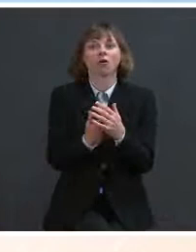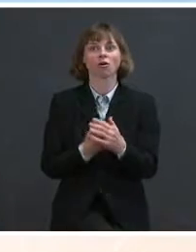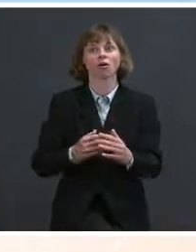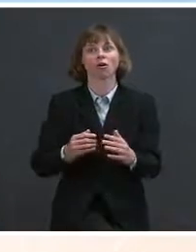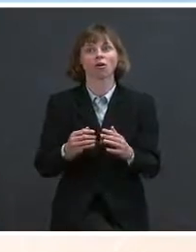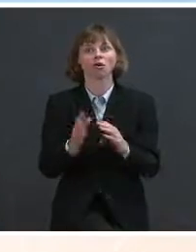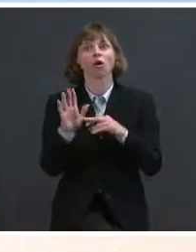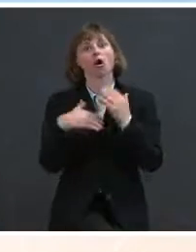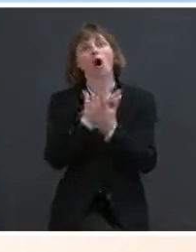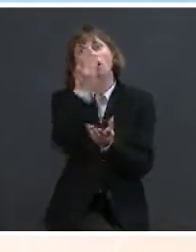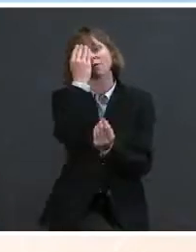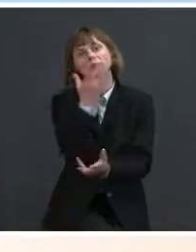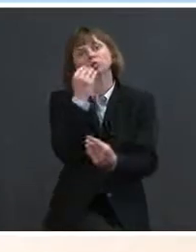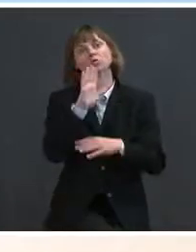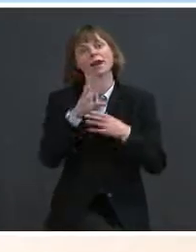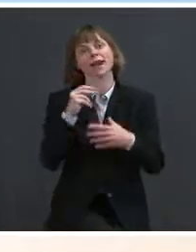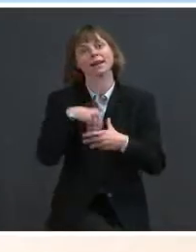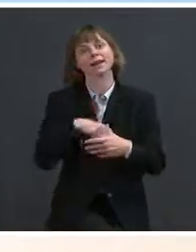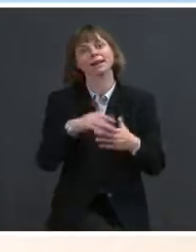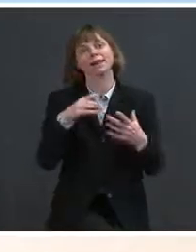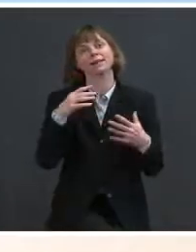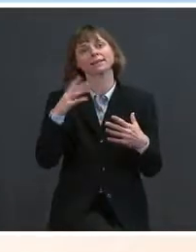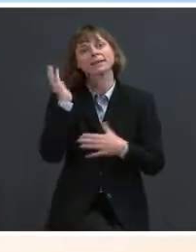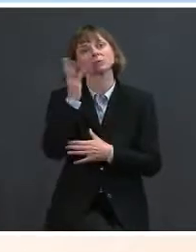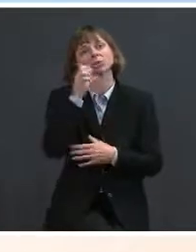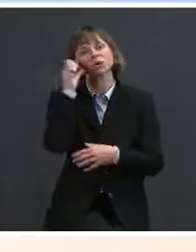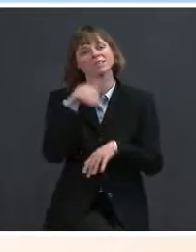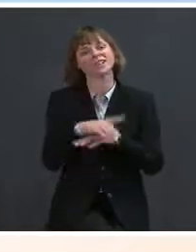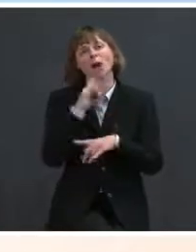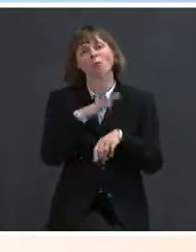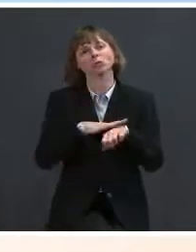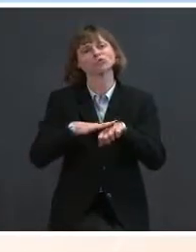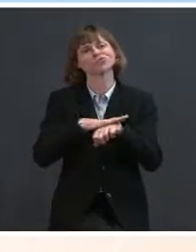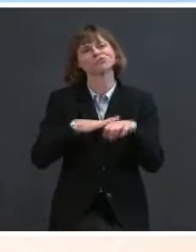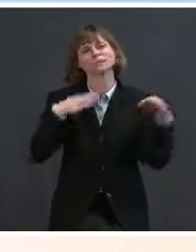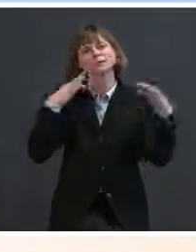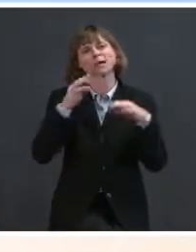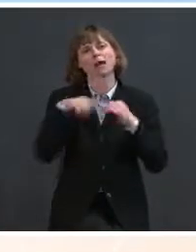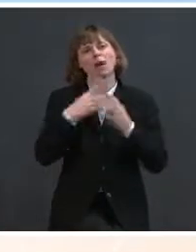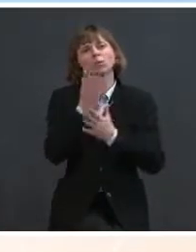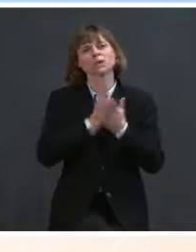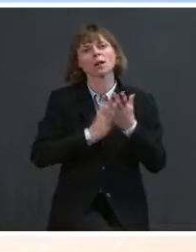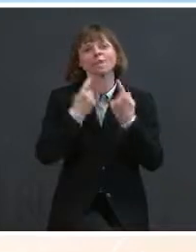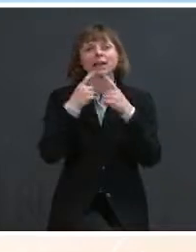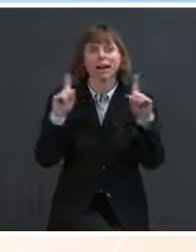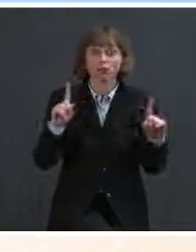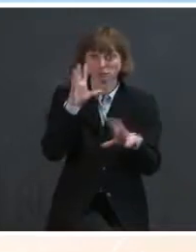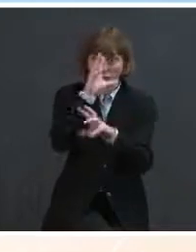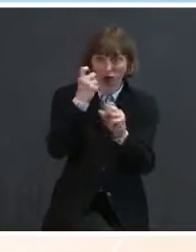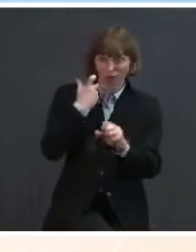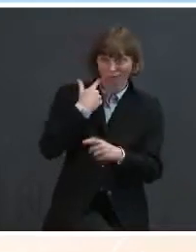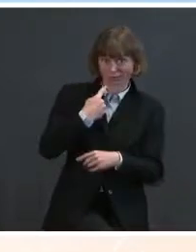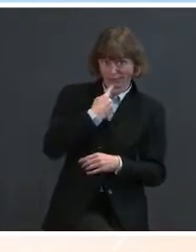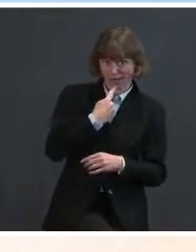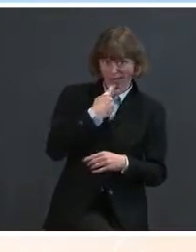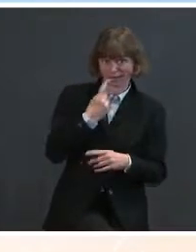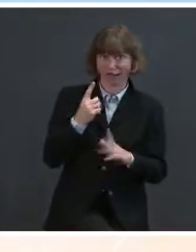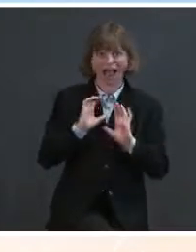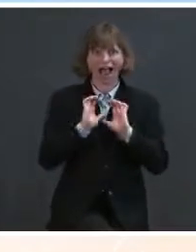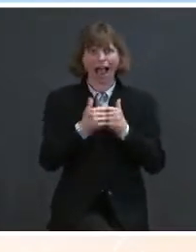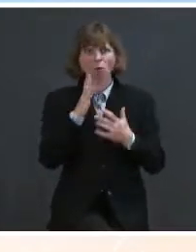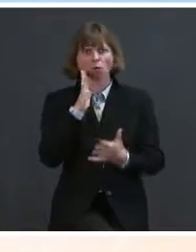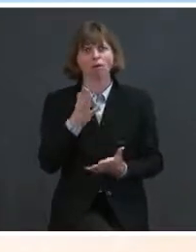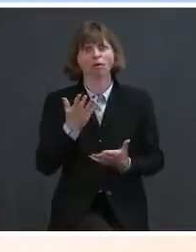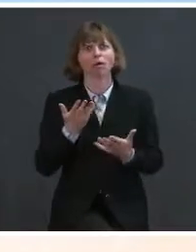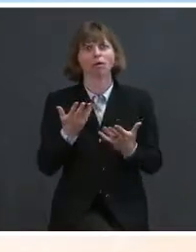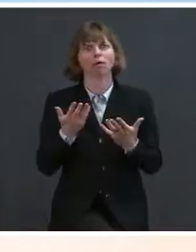of some of the announcements the president made about how we were going to, that give more detail, I should say, on how we're going